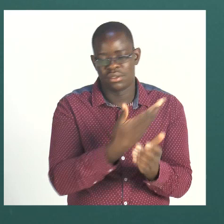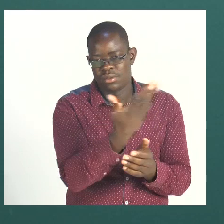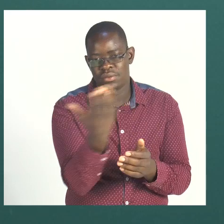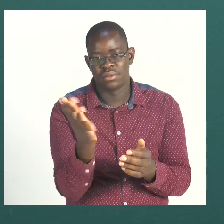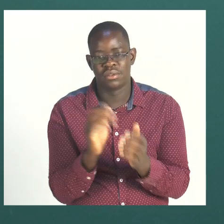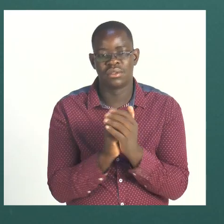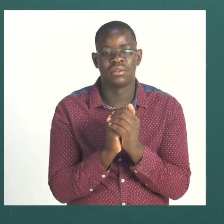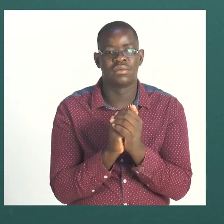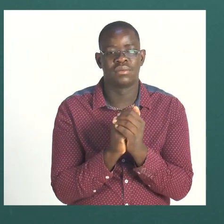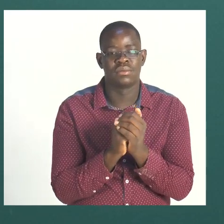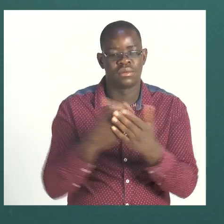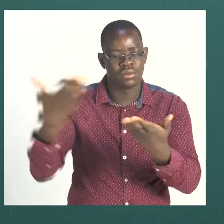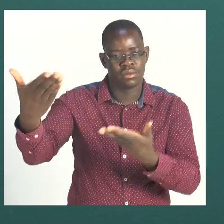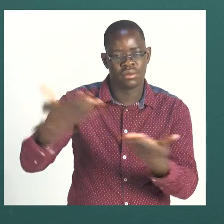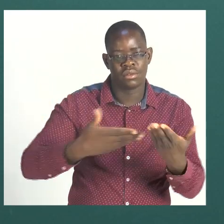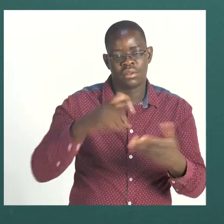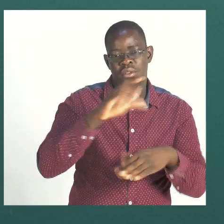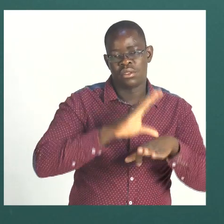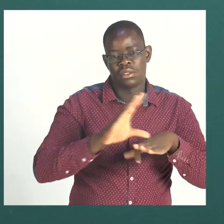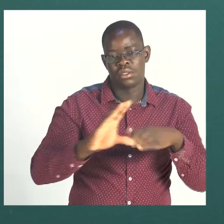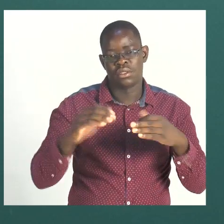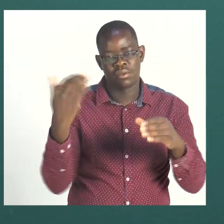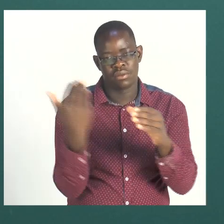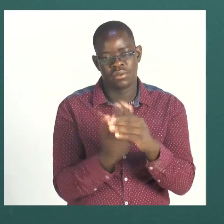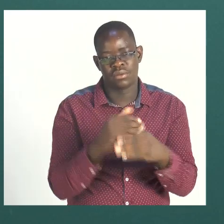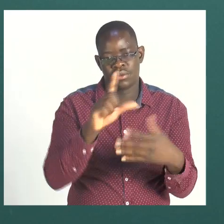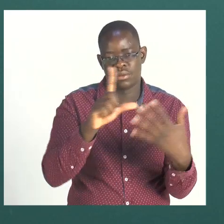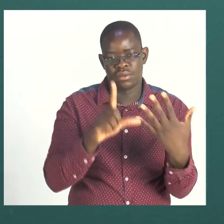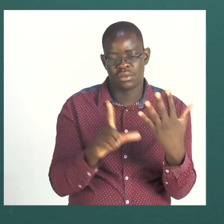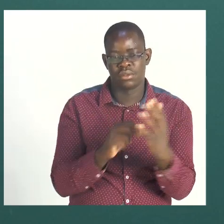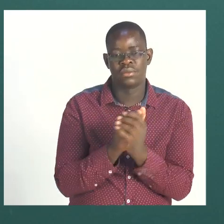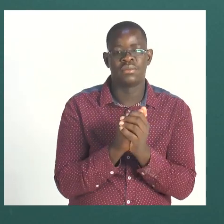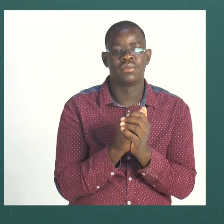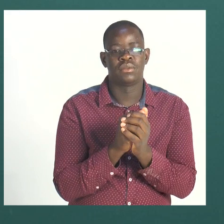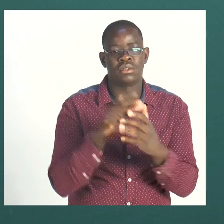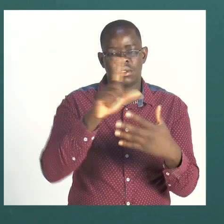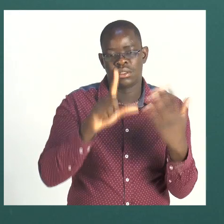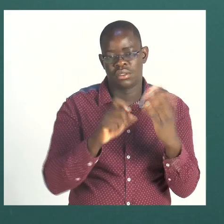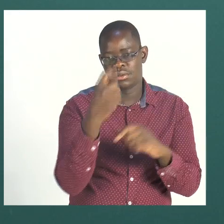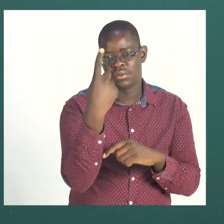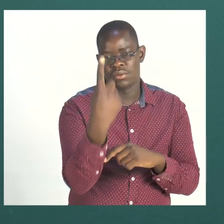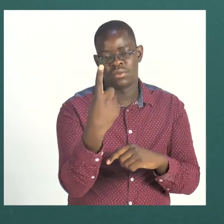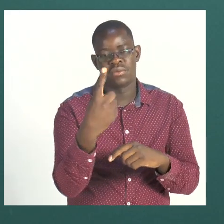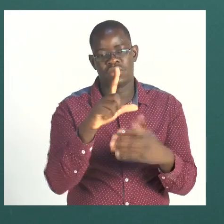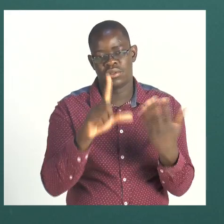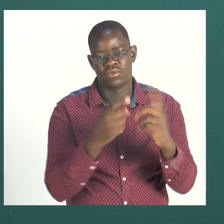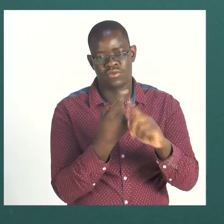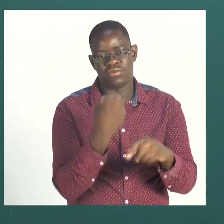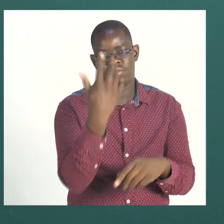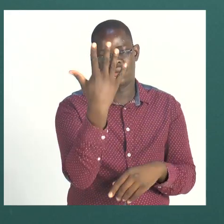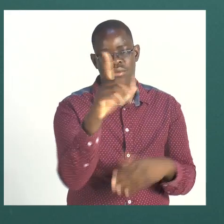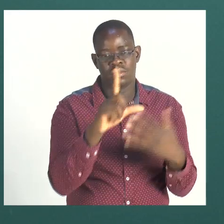Viewers, welcome to NAMCO's new agriculture series. This is lesson 1 in series of 5